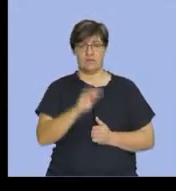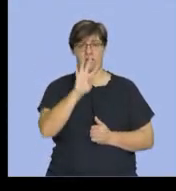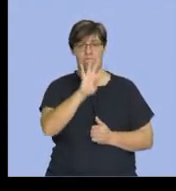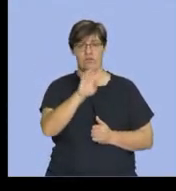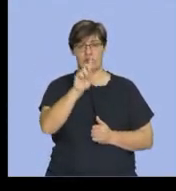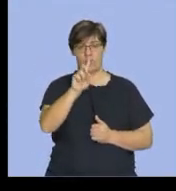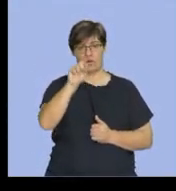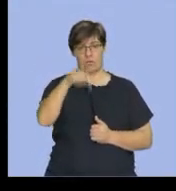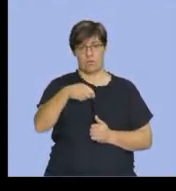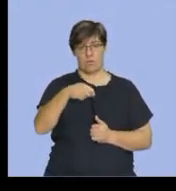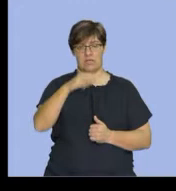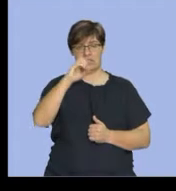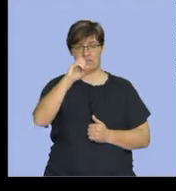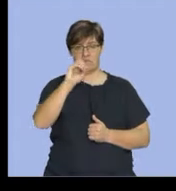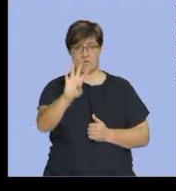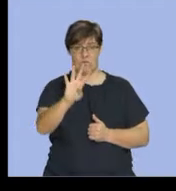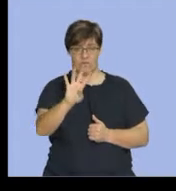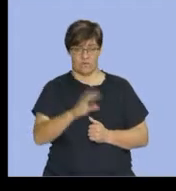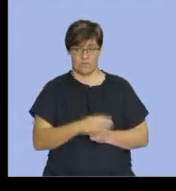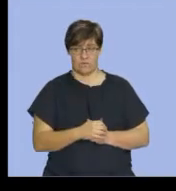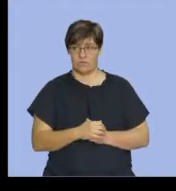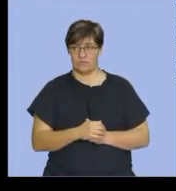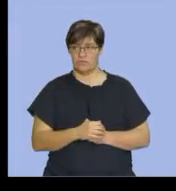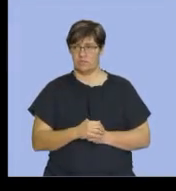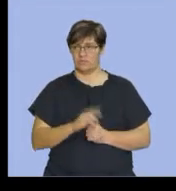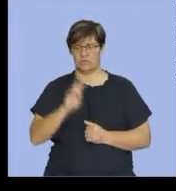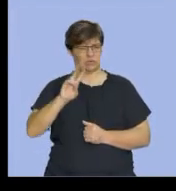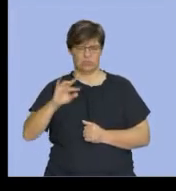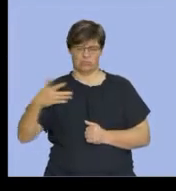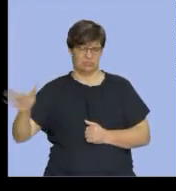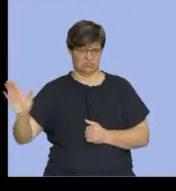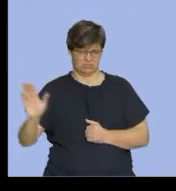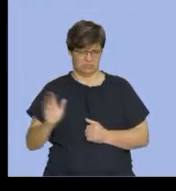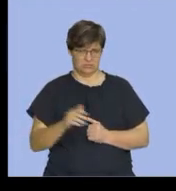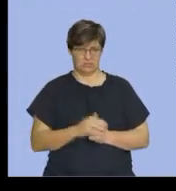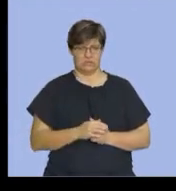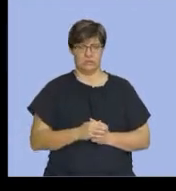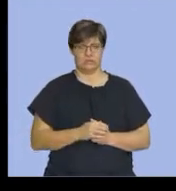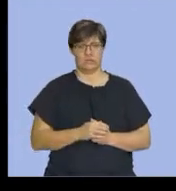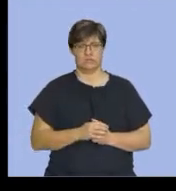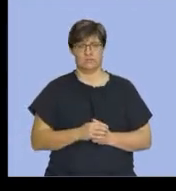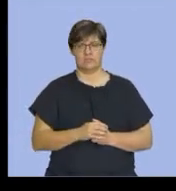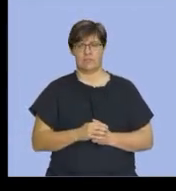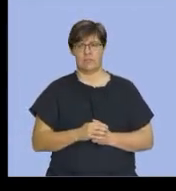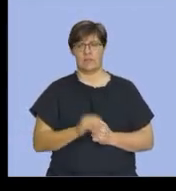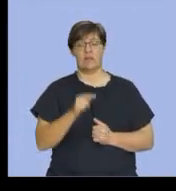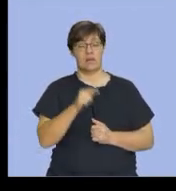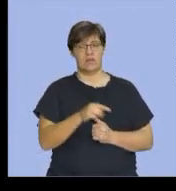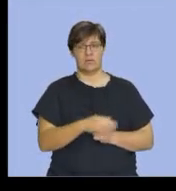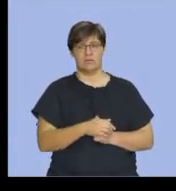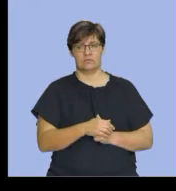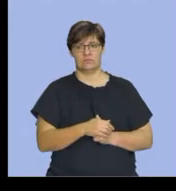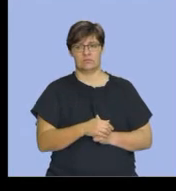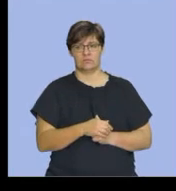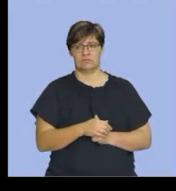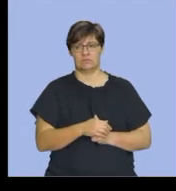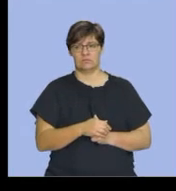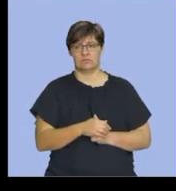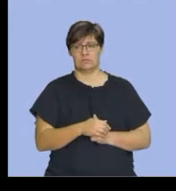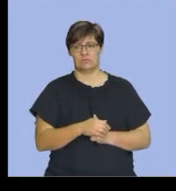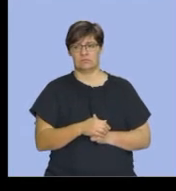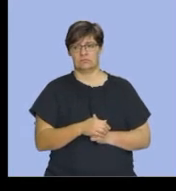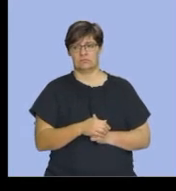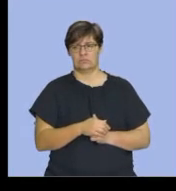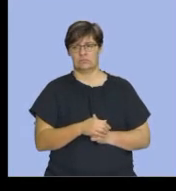and it's 41,04. Okay, I'm not going to use the 2. Doesn't actually matter. So this is now,